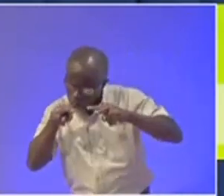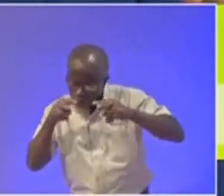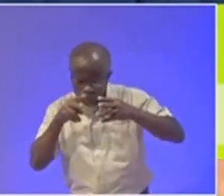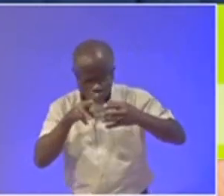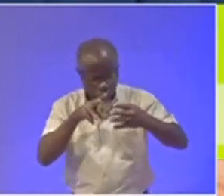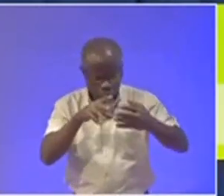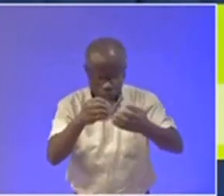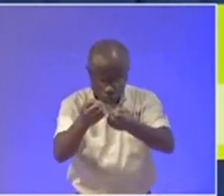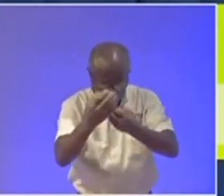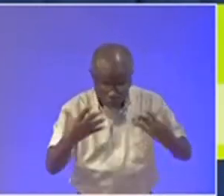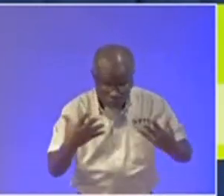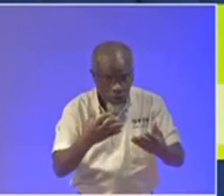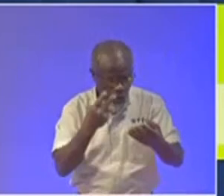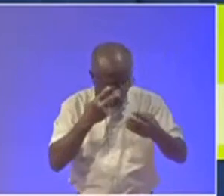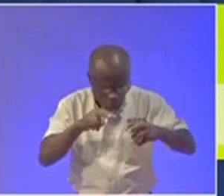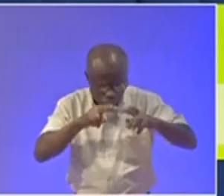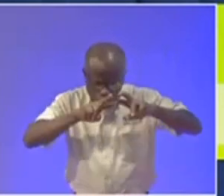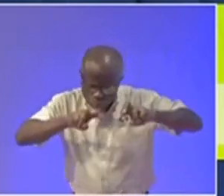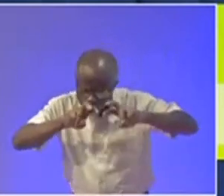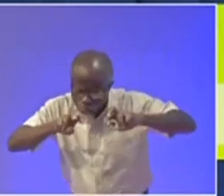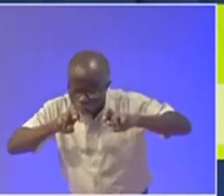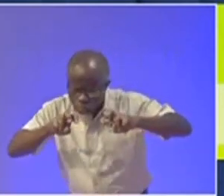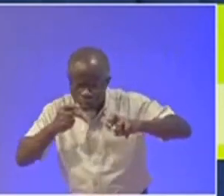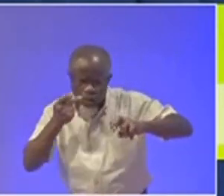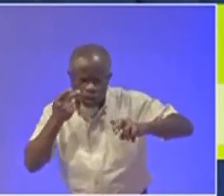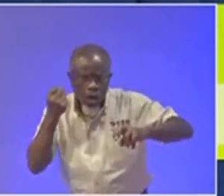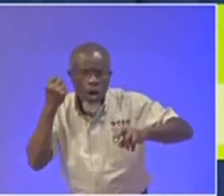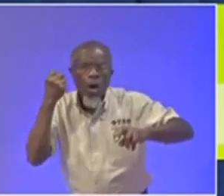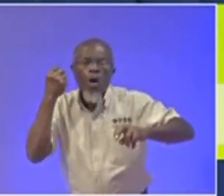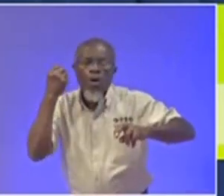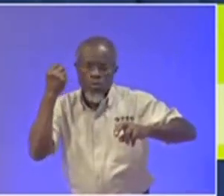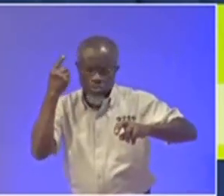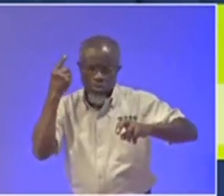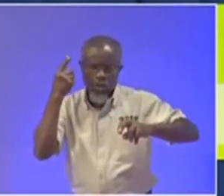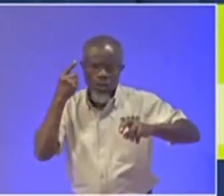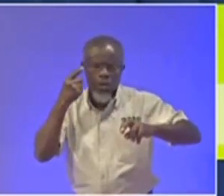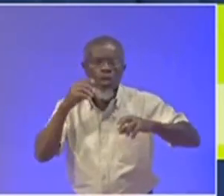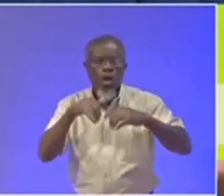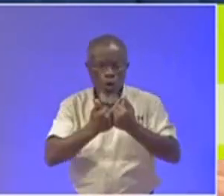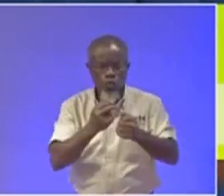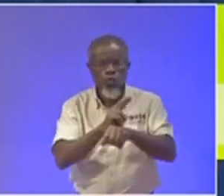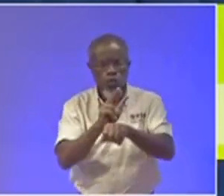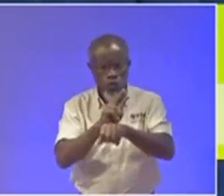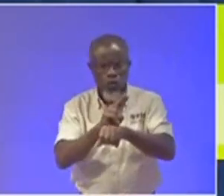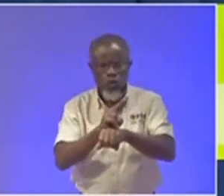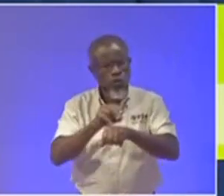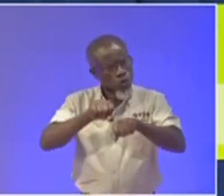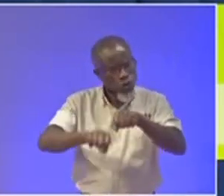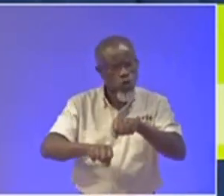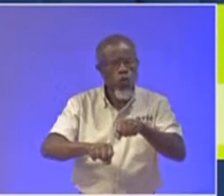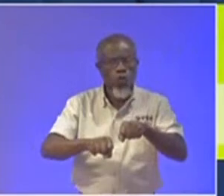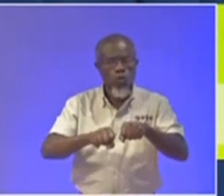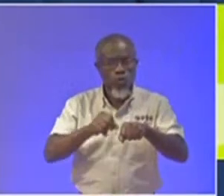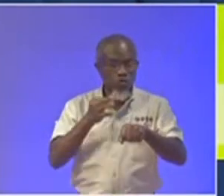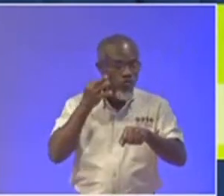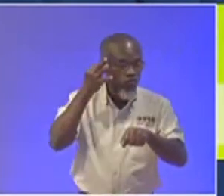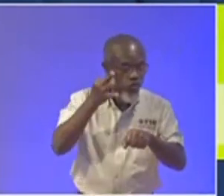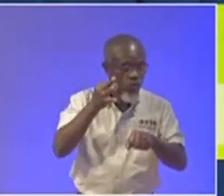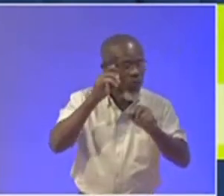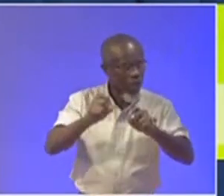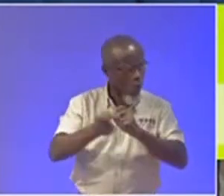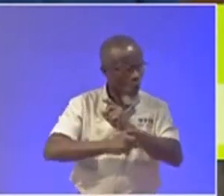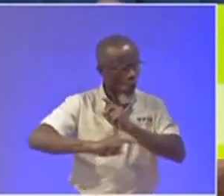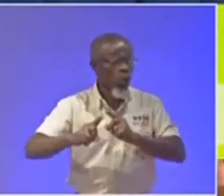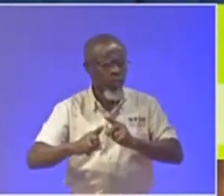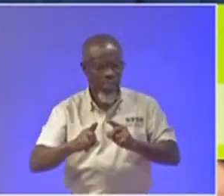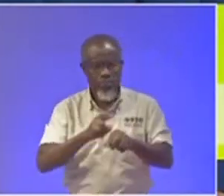do with it. And of course, when things are a little bit more challenged, then you quickly want to get that multidisciplinary team, either at the